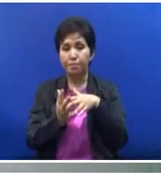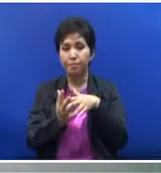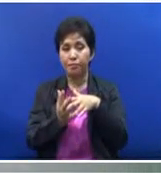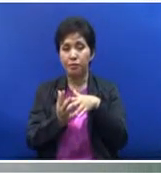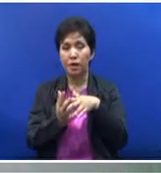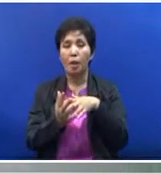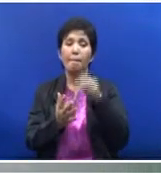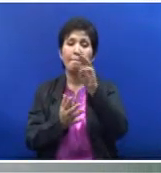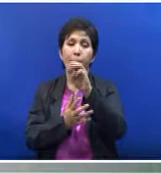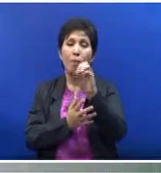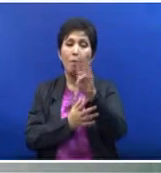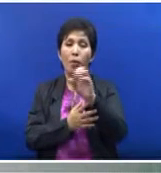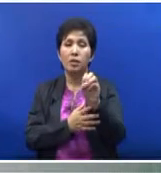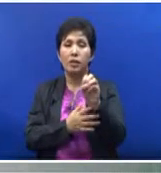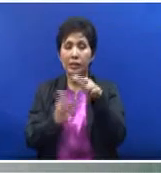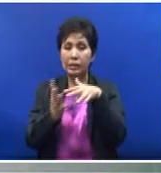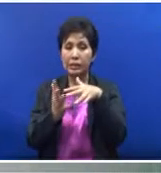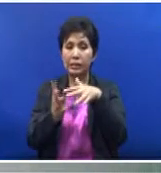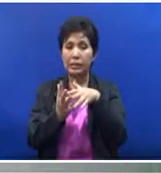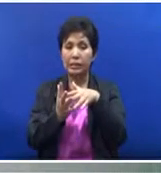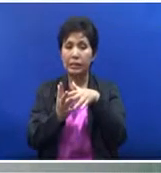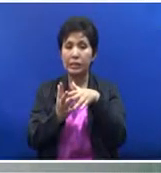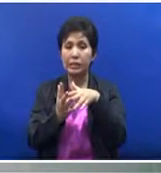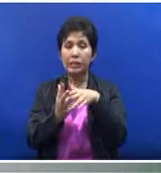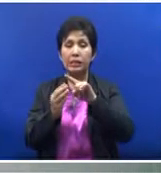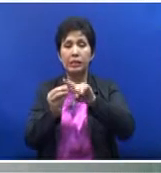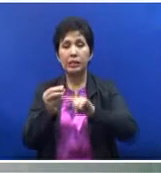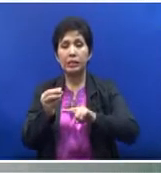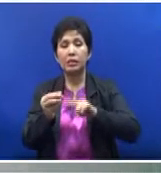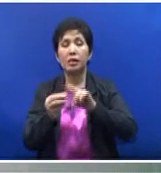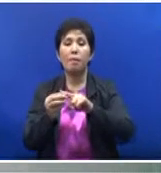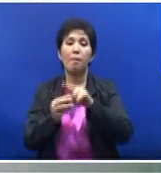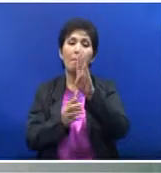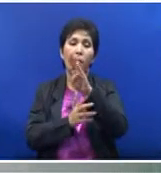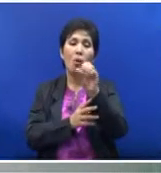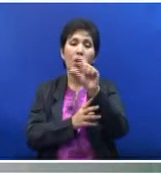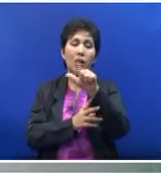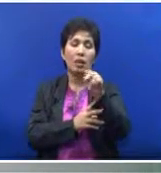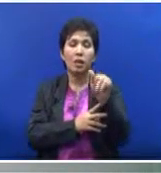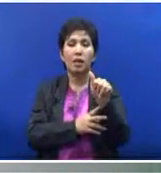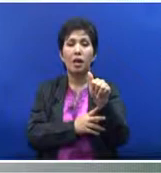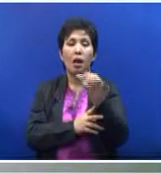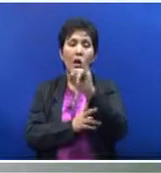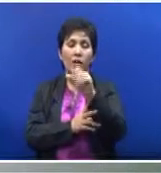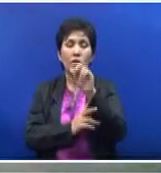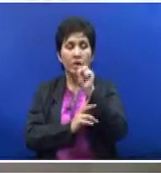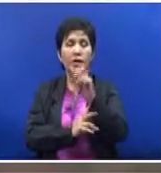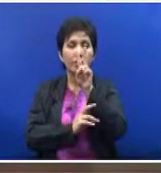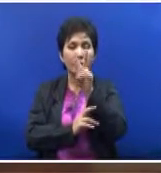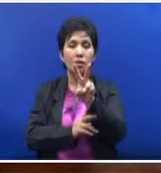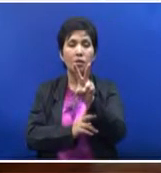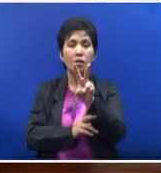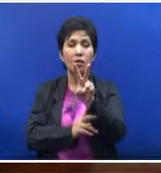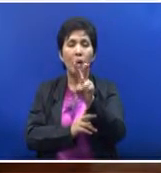Bronislaw Malinowski studied exotic peoples like the Trobriand islanders. Okay, you can see that those